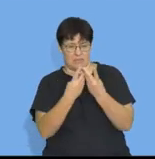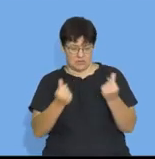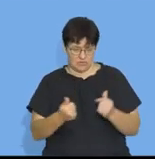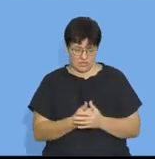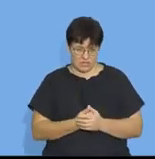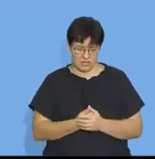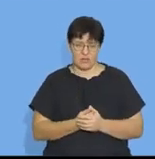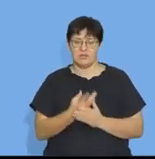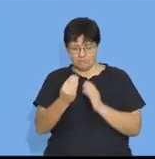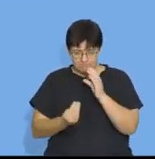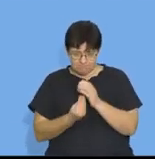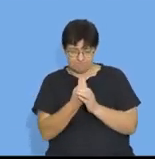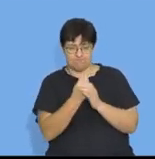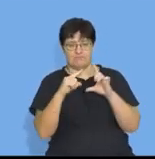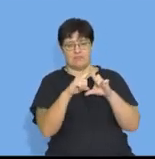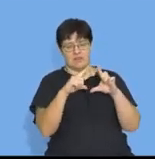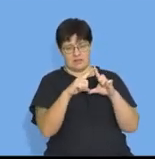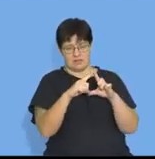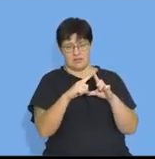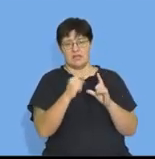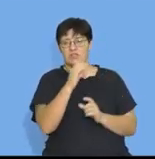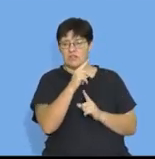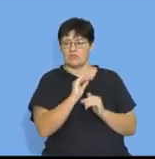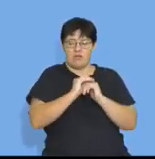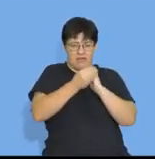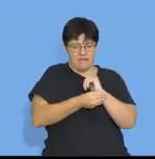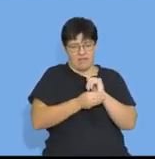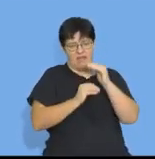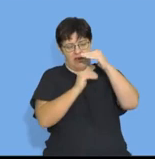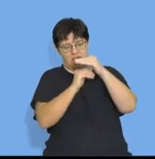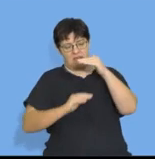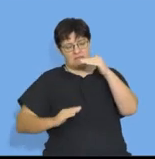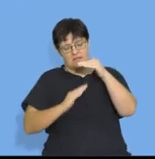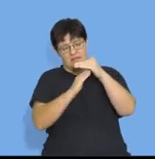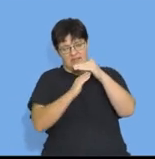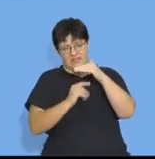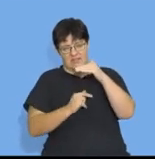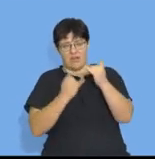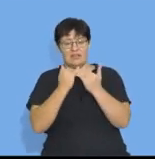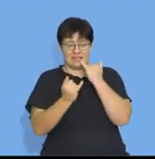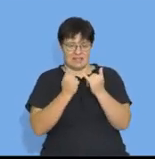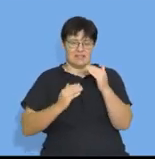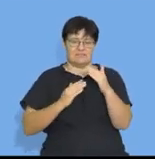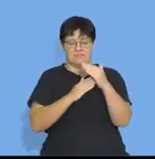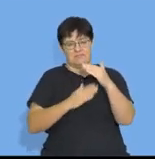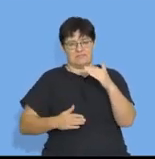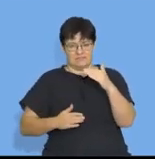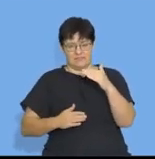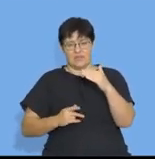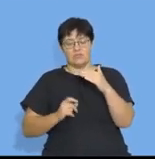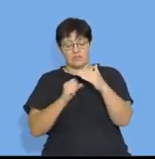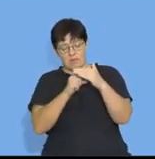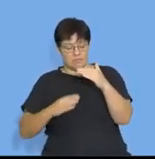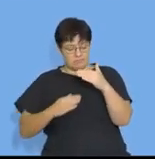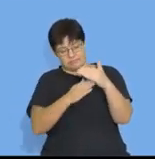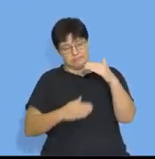or other forms of material that is inserted into the cervix to cover the cervix before or during copulation. And